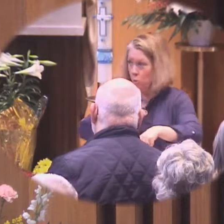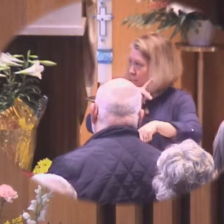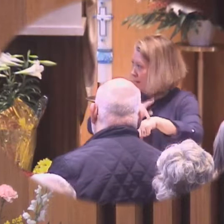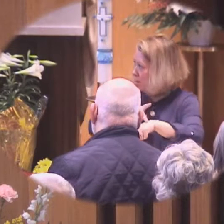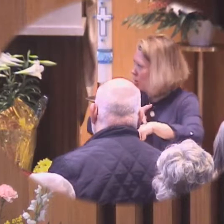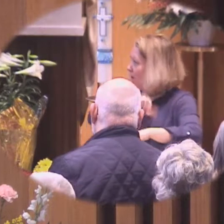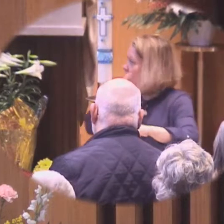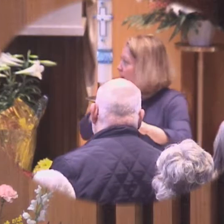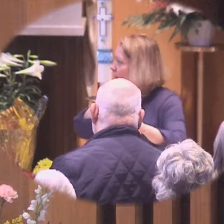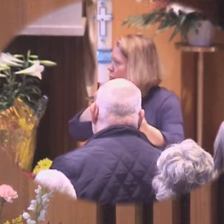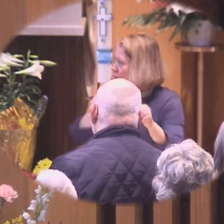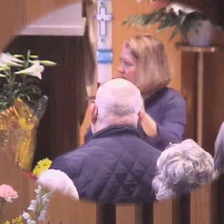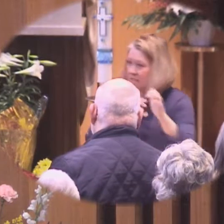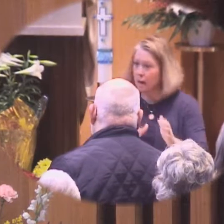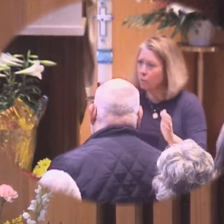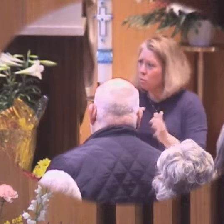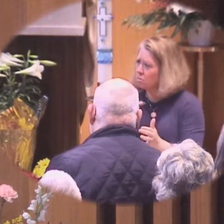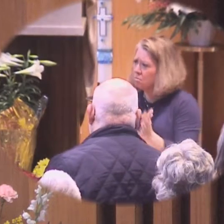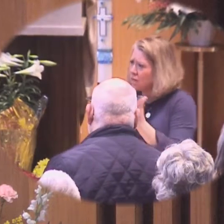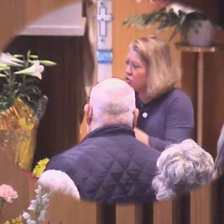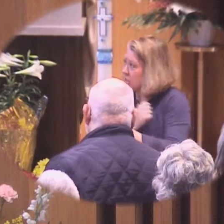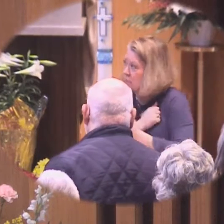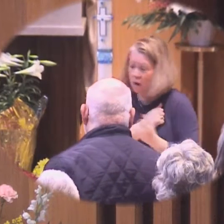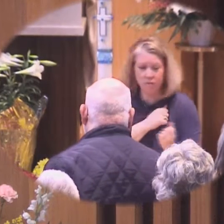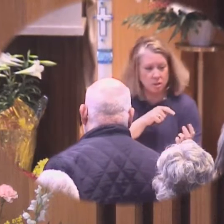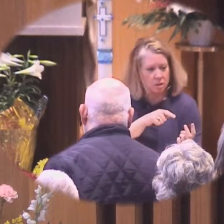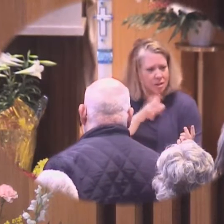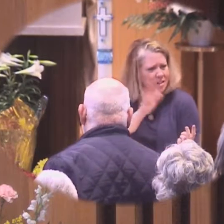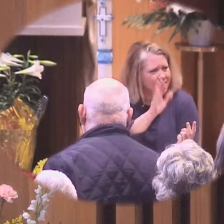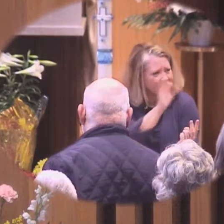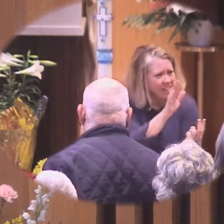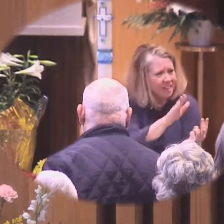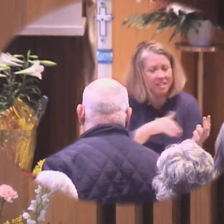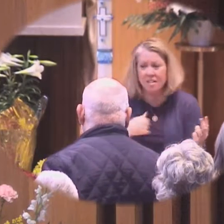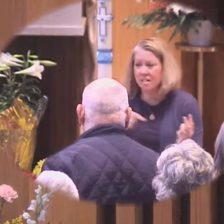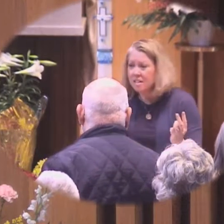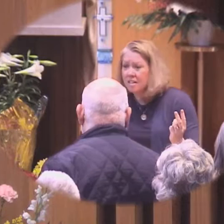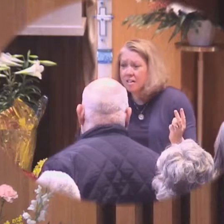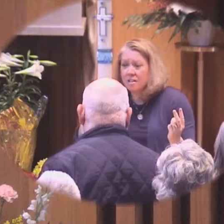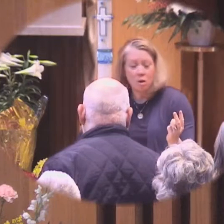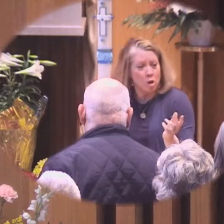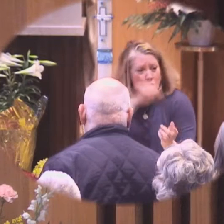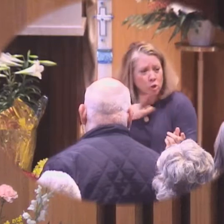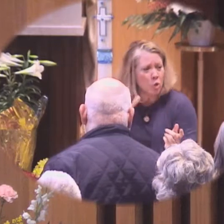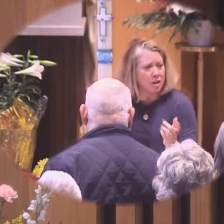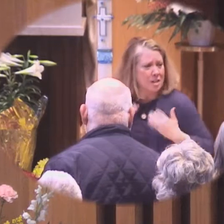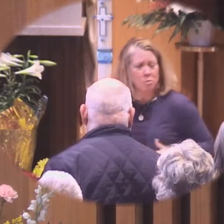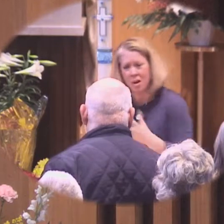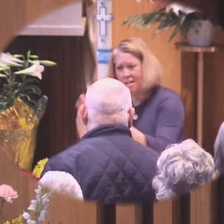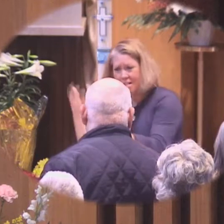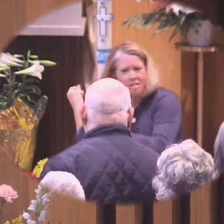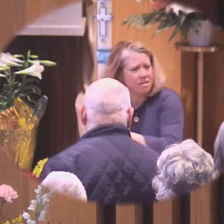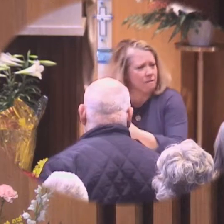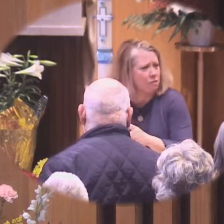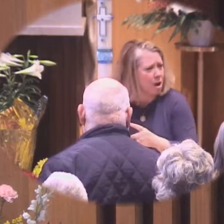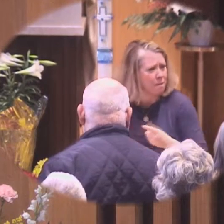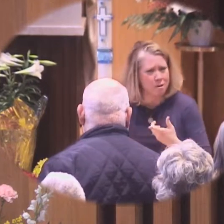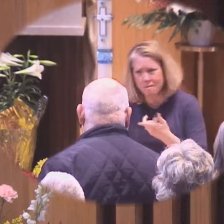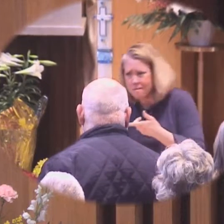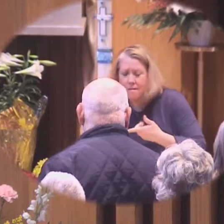disciple whom Jesus loved and told him, "They have taken the Lord from the tomb, and we don't know where they put